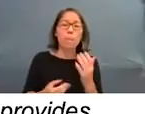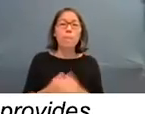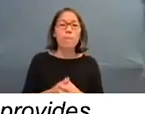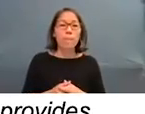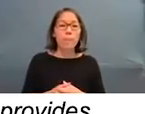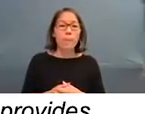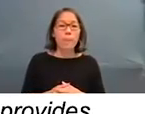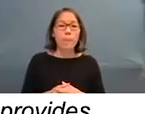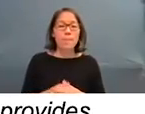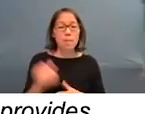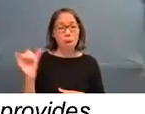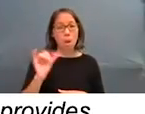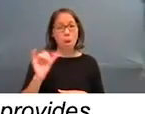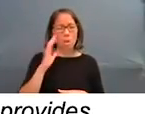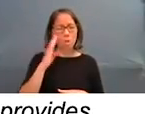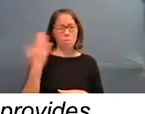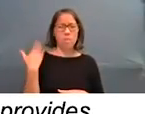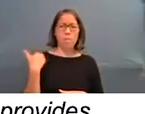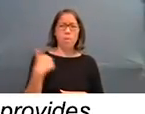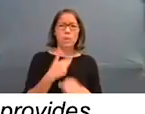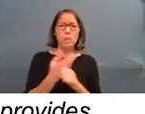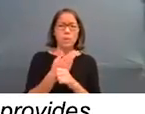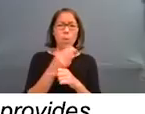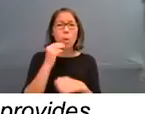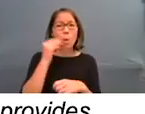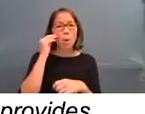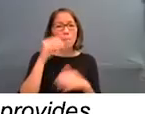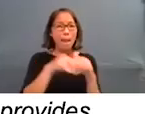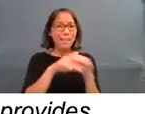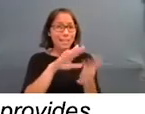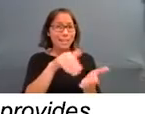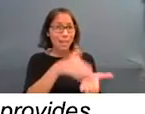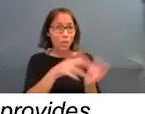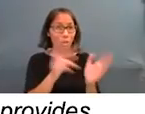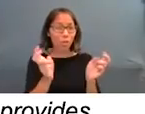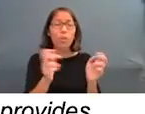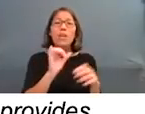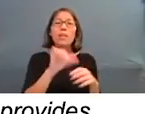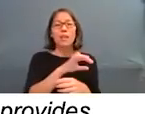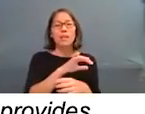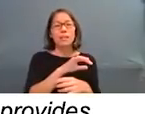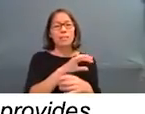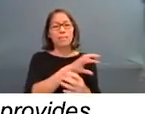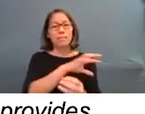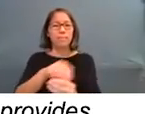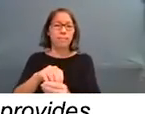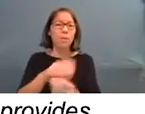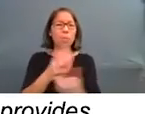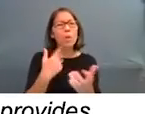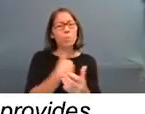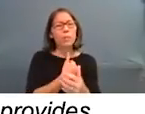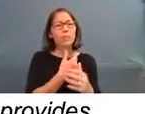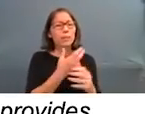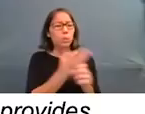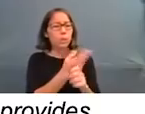likewise, I know in the past we've used Home Access Center. So this will be incorporating what we used Home Access Center for in the past. And there'll also be